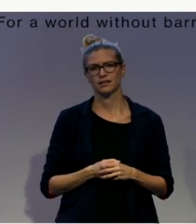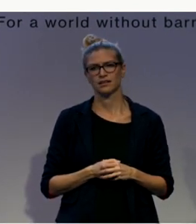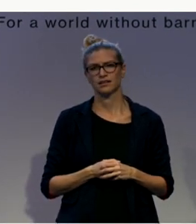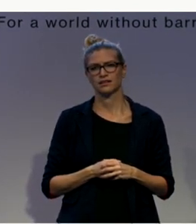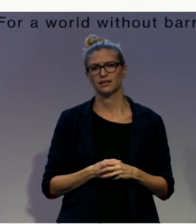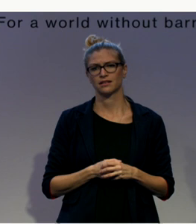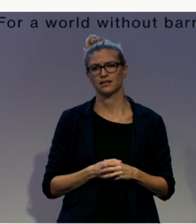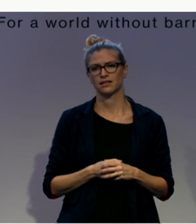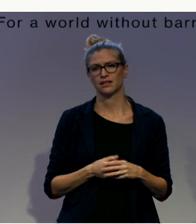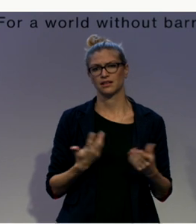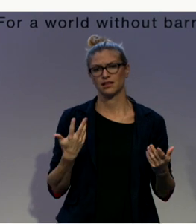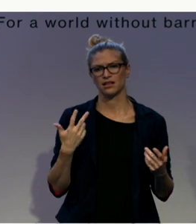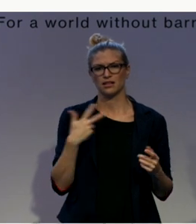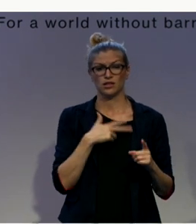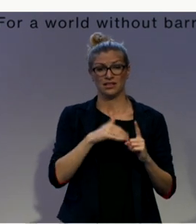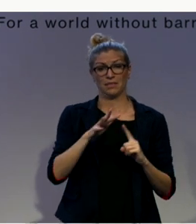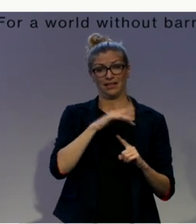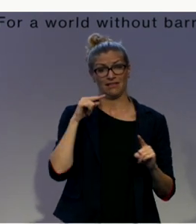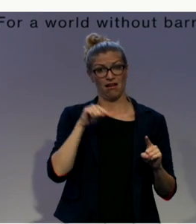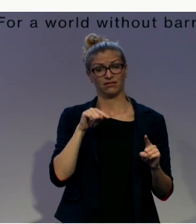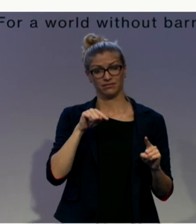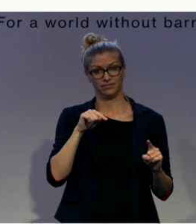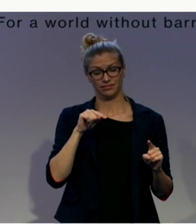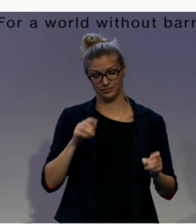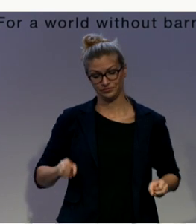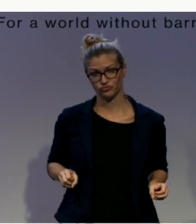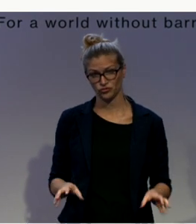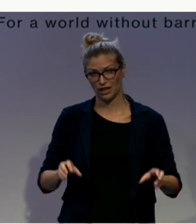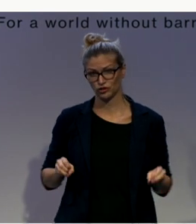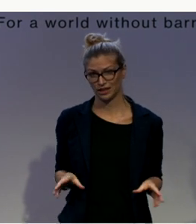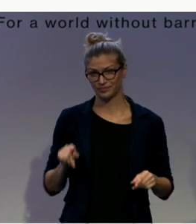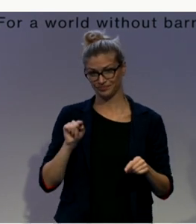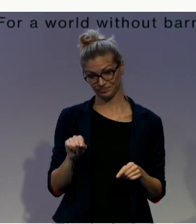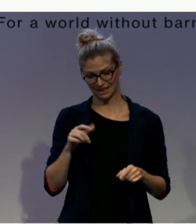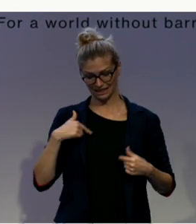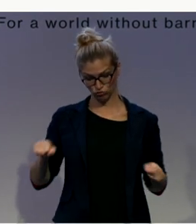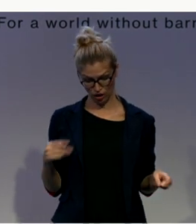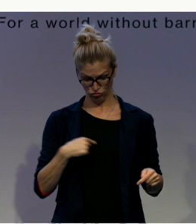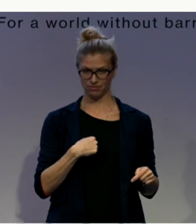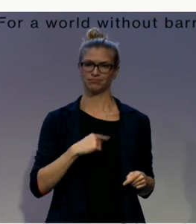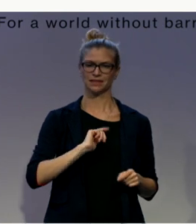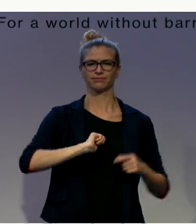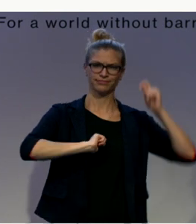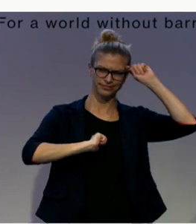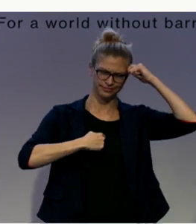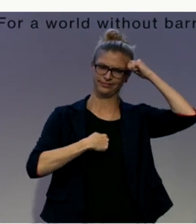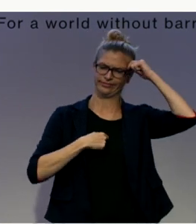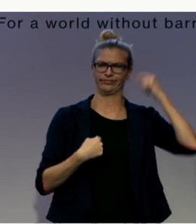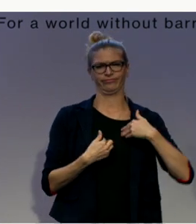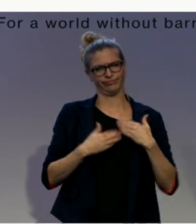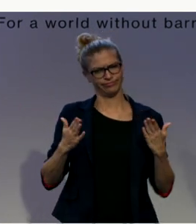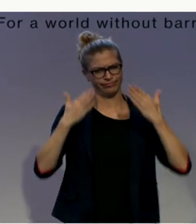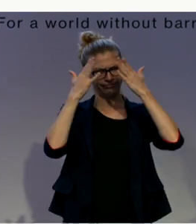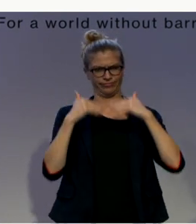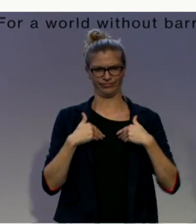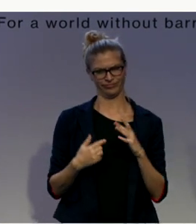paths. We are working on Wheeler themselves to change the mentality for them that you can, you are differently able, and